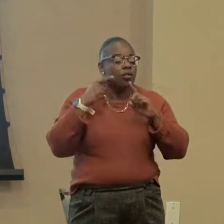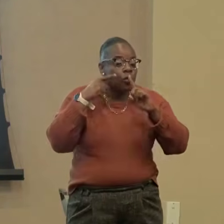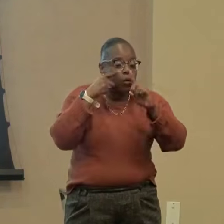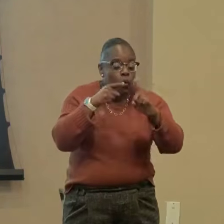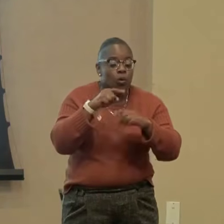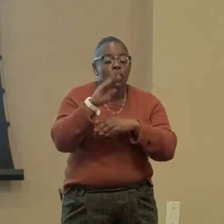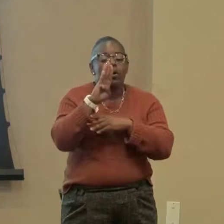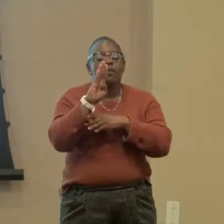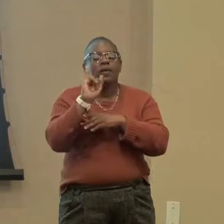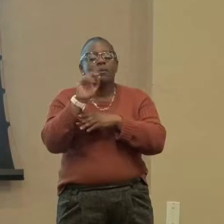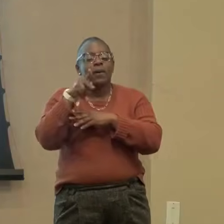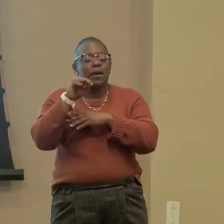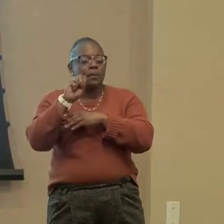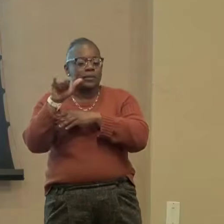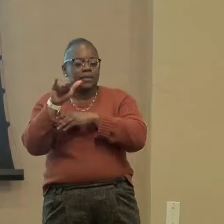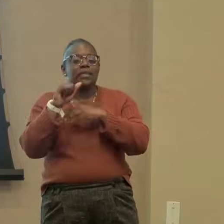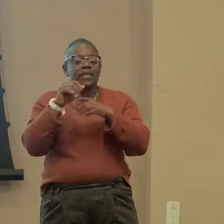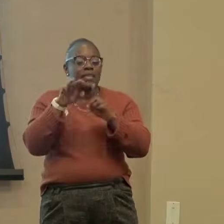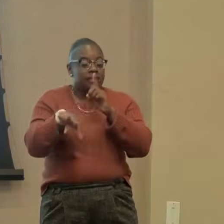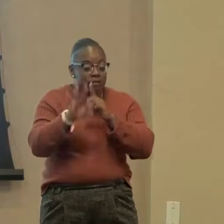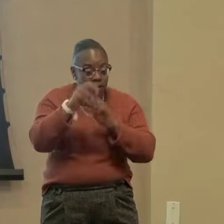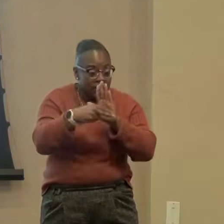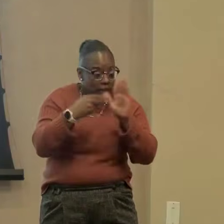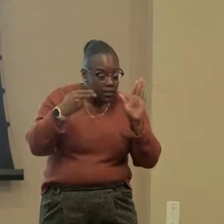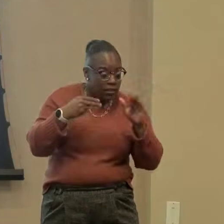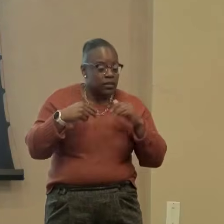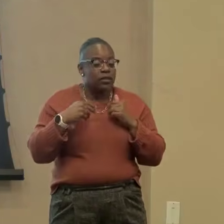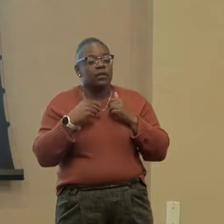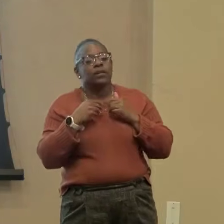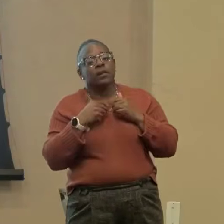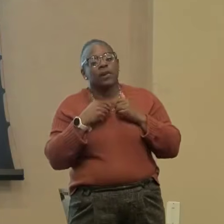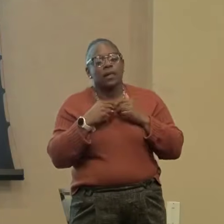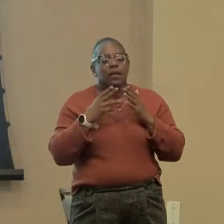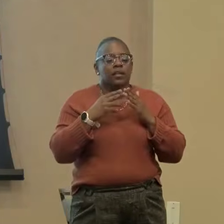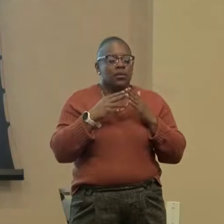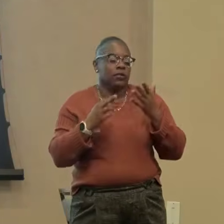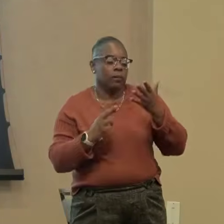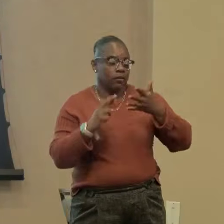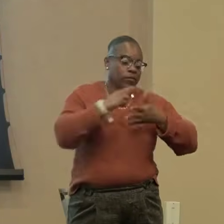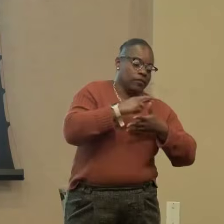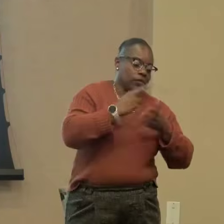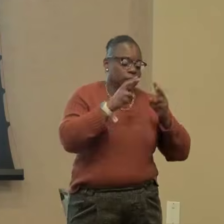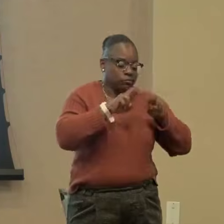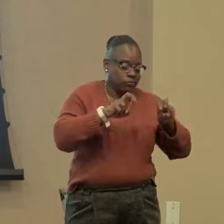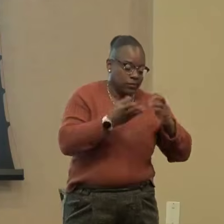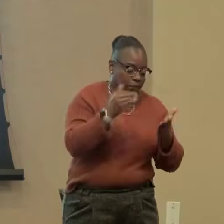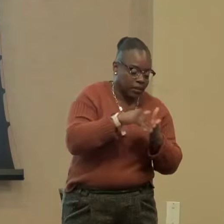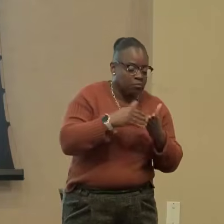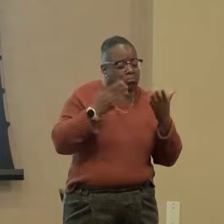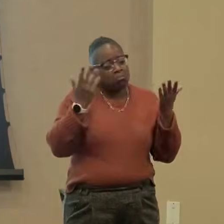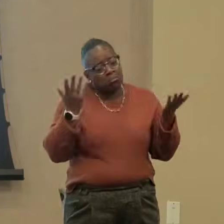of the biopsy is to get to the diagnosis. I don't know that I need to revisit the biopsy because you're